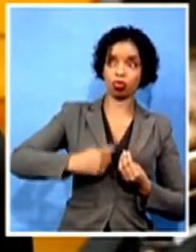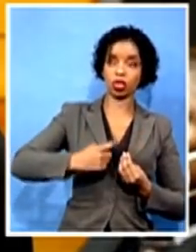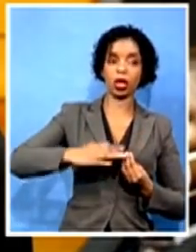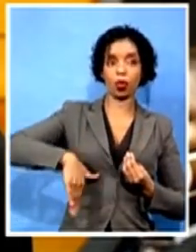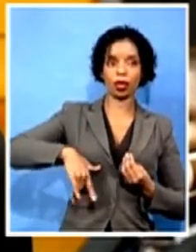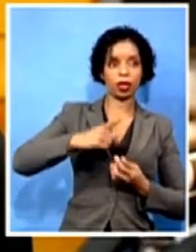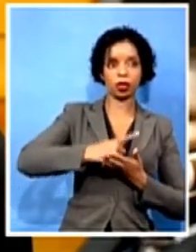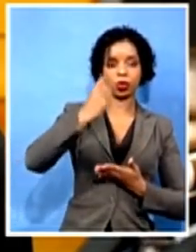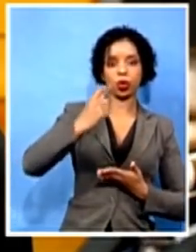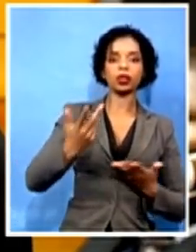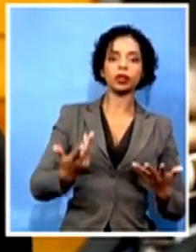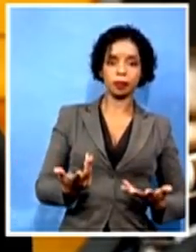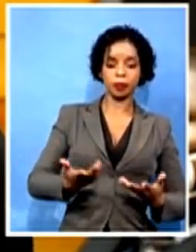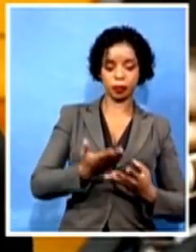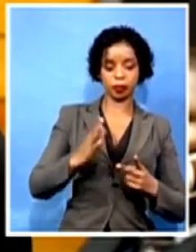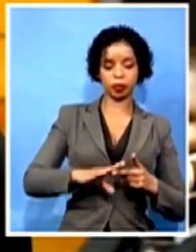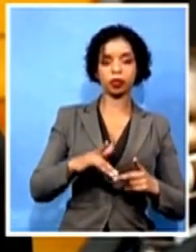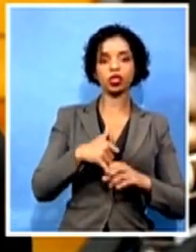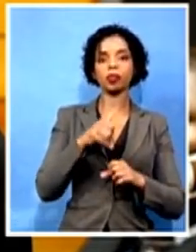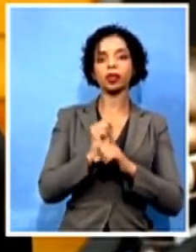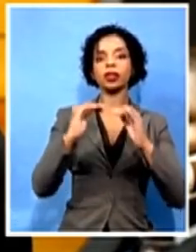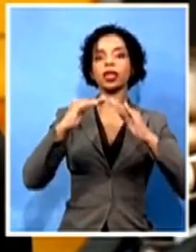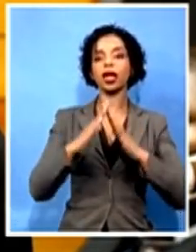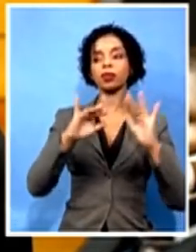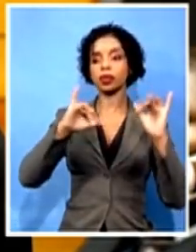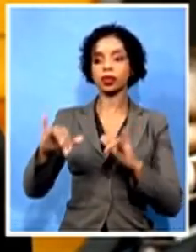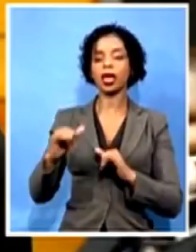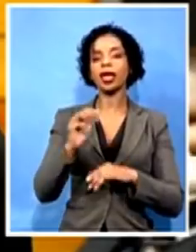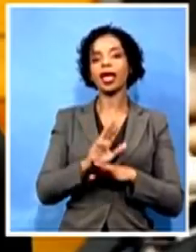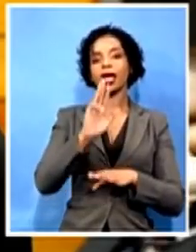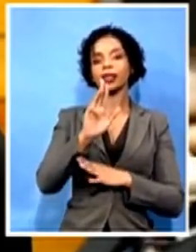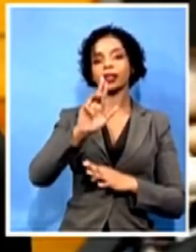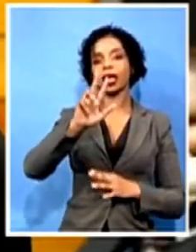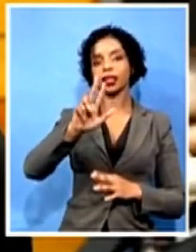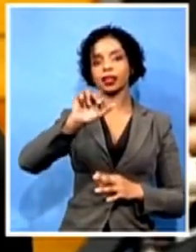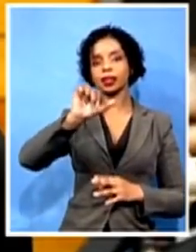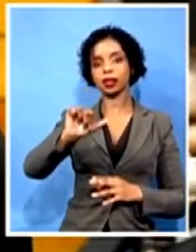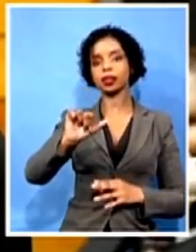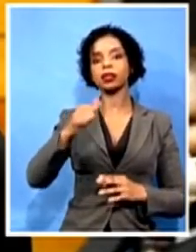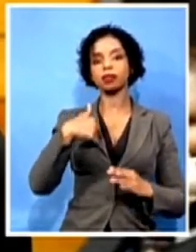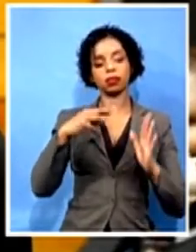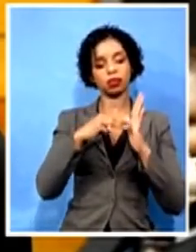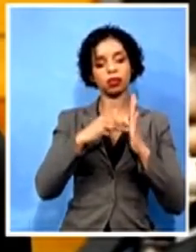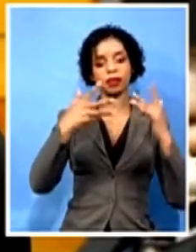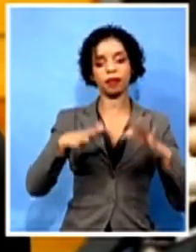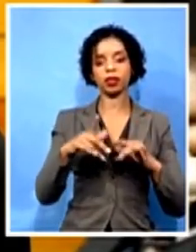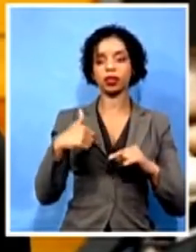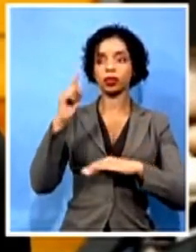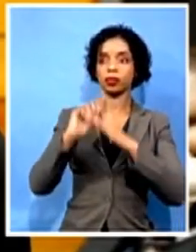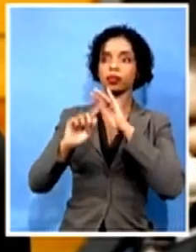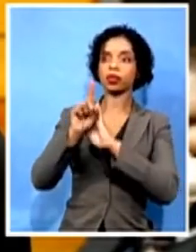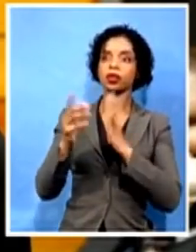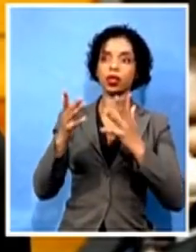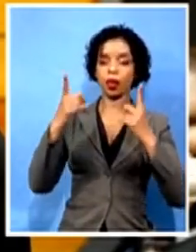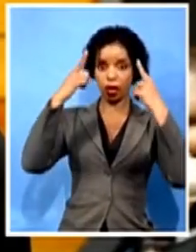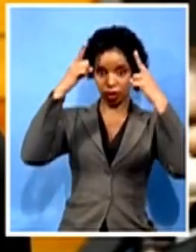in 1986. After matriculating, I commenced my studies at the hotel school in Witwatersrand. I've been married to my